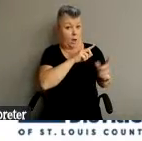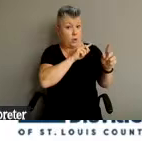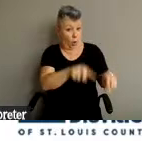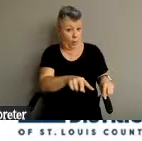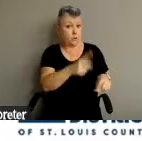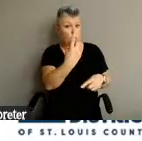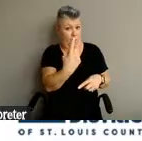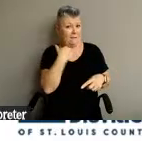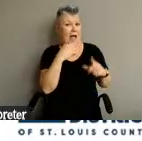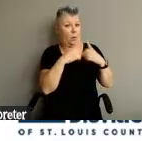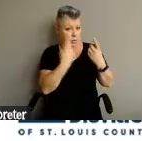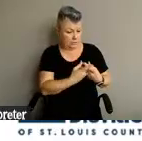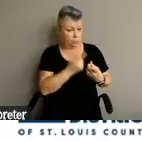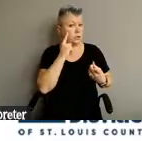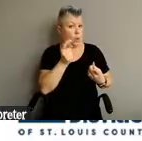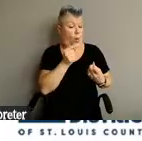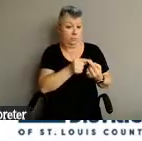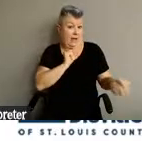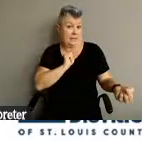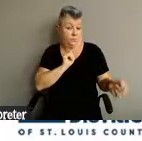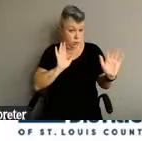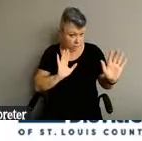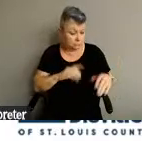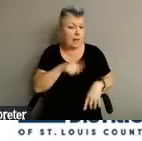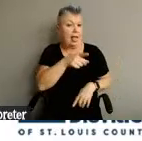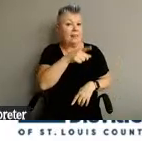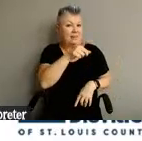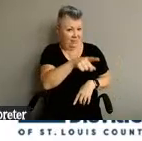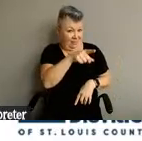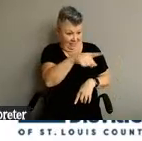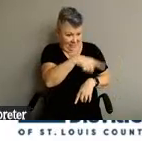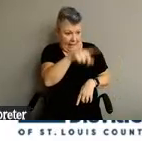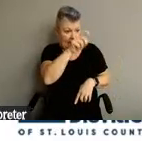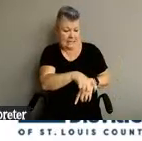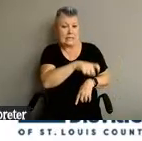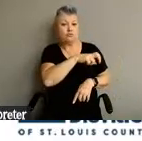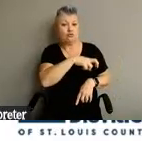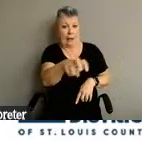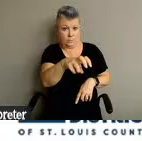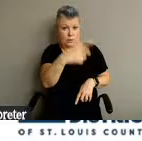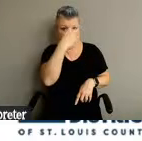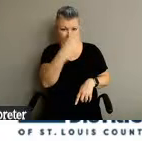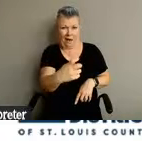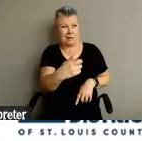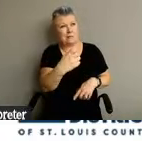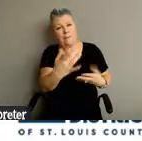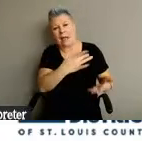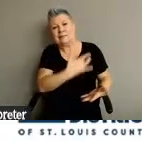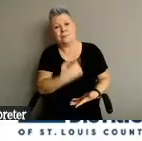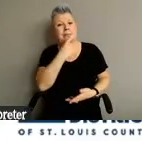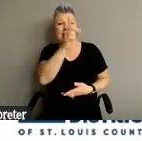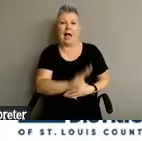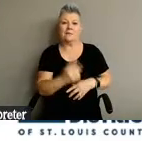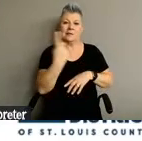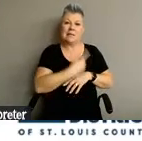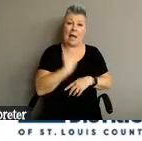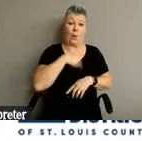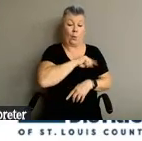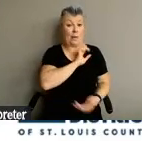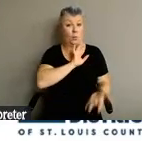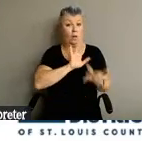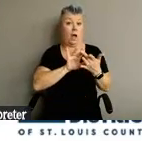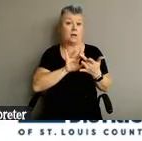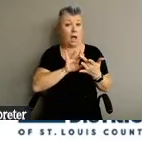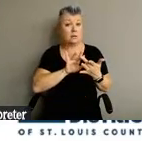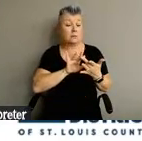districts or vice versa, and they need transportation due to us typically having a half day of programming, we will reach out with one